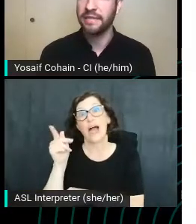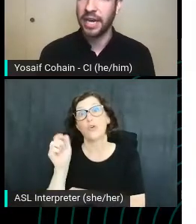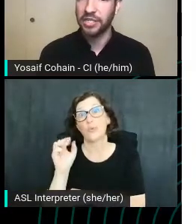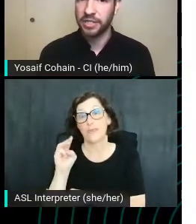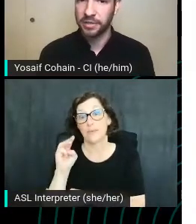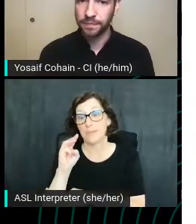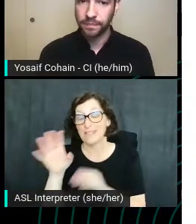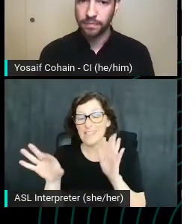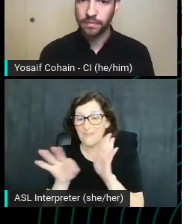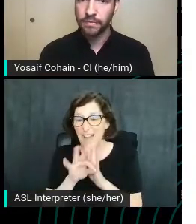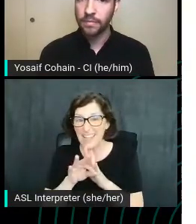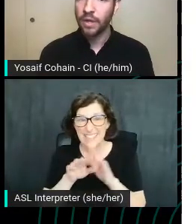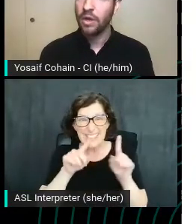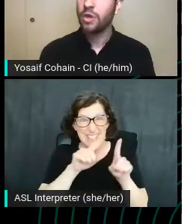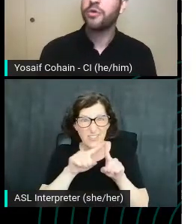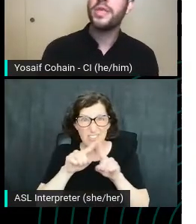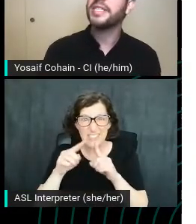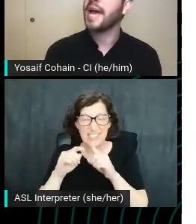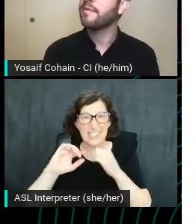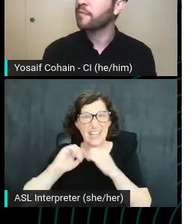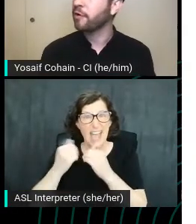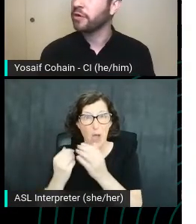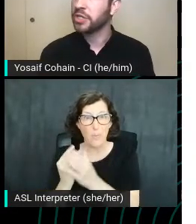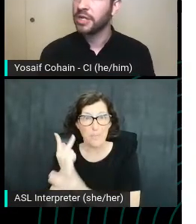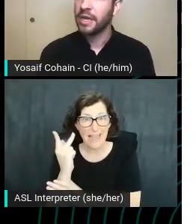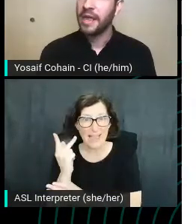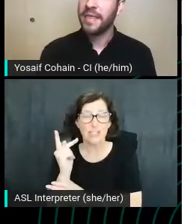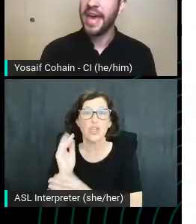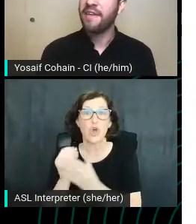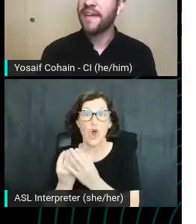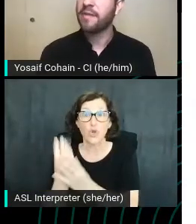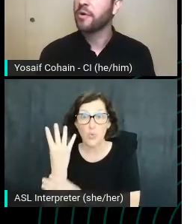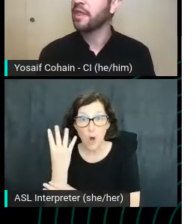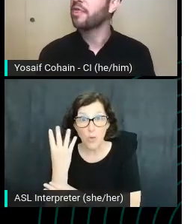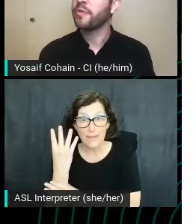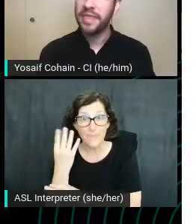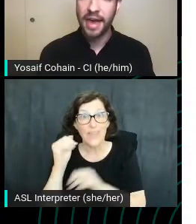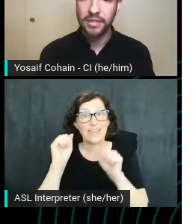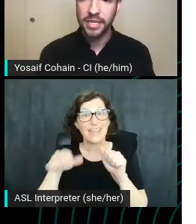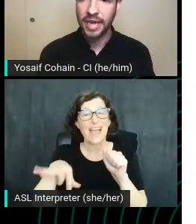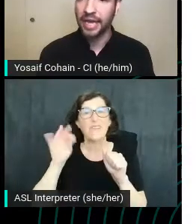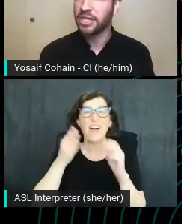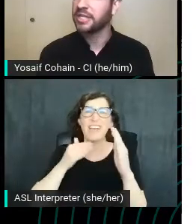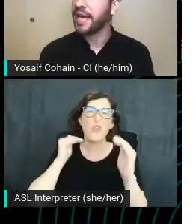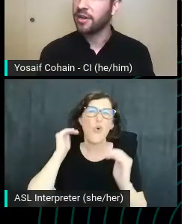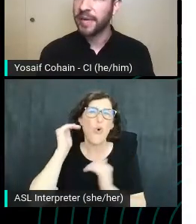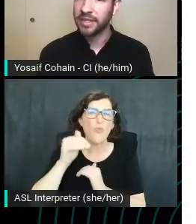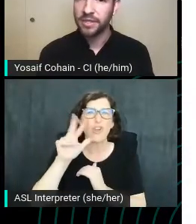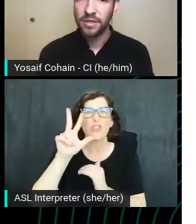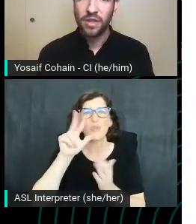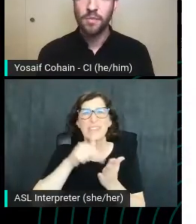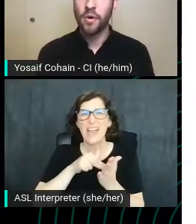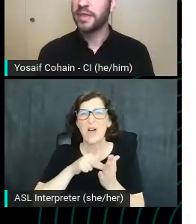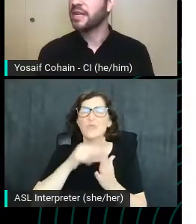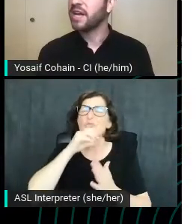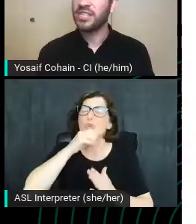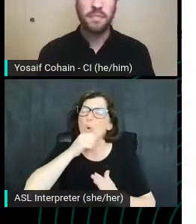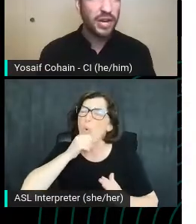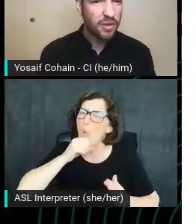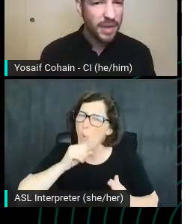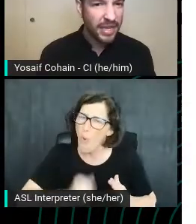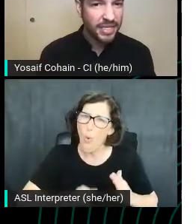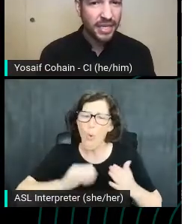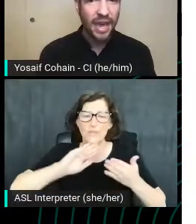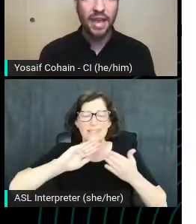these deviations. Through this type of approach, they have found more than 3,000 ancient settlements, more than a